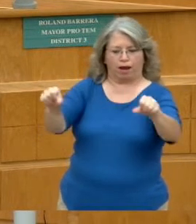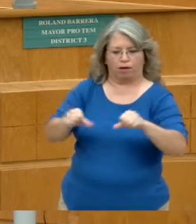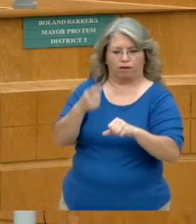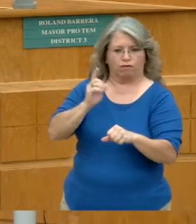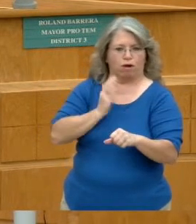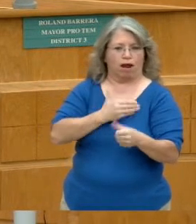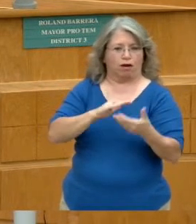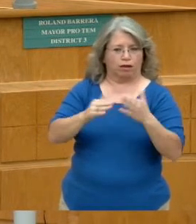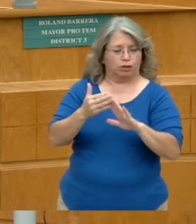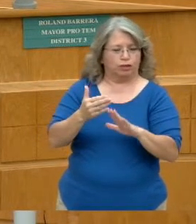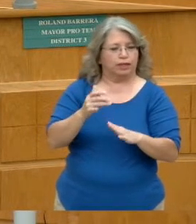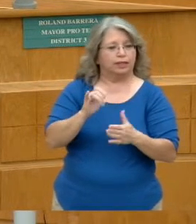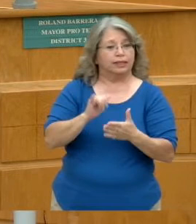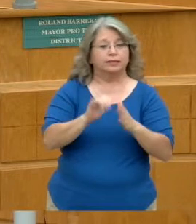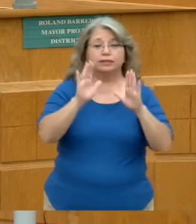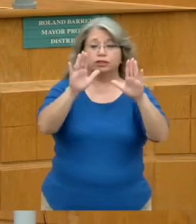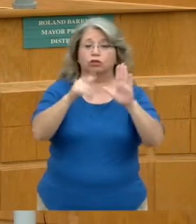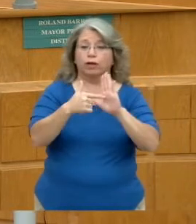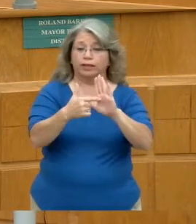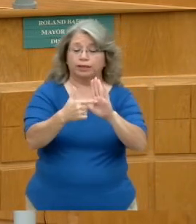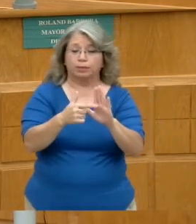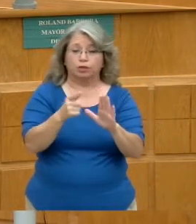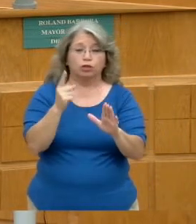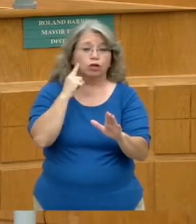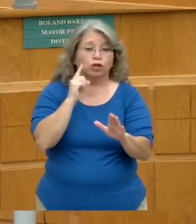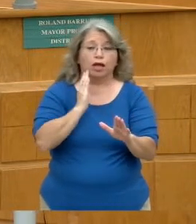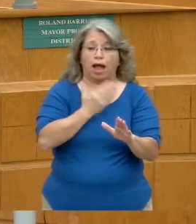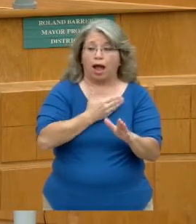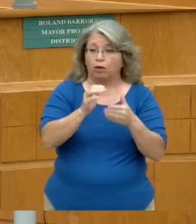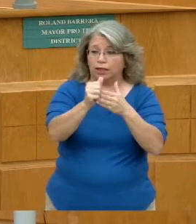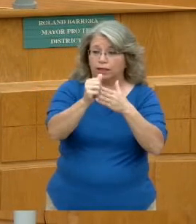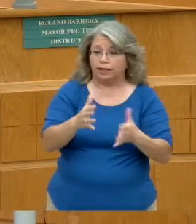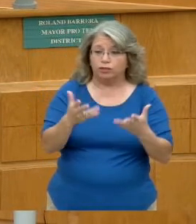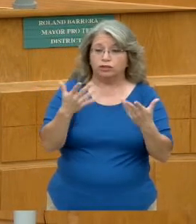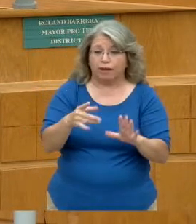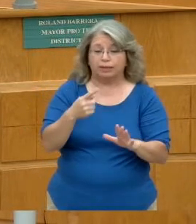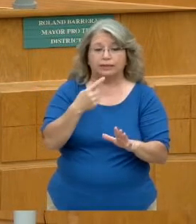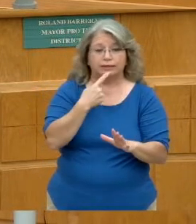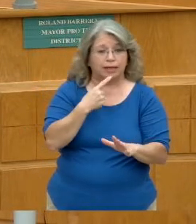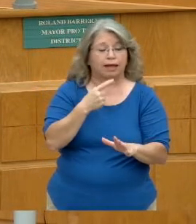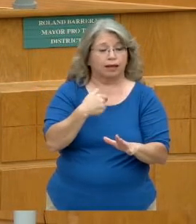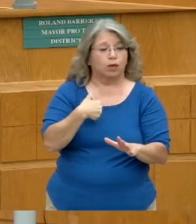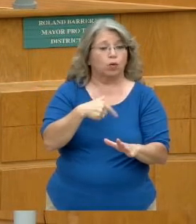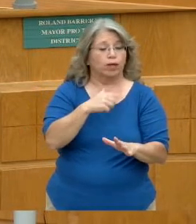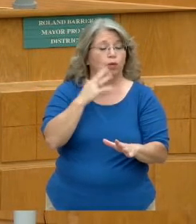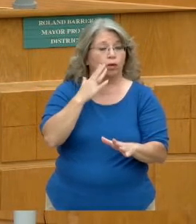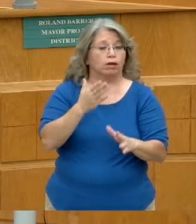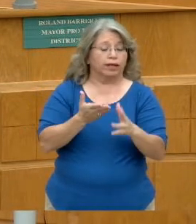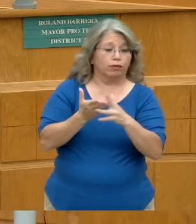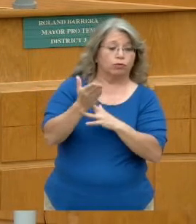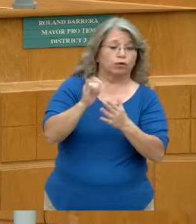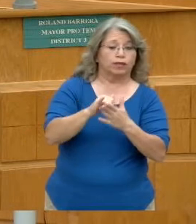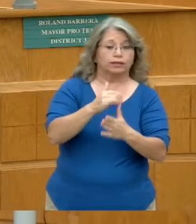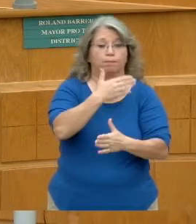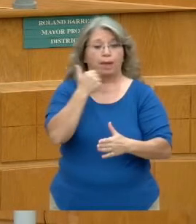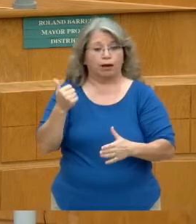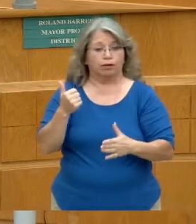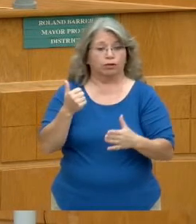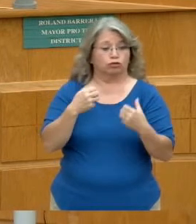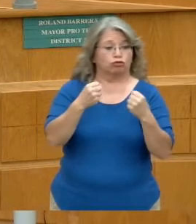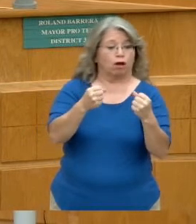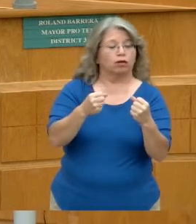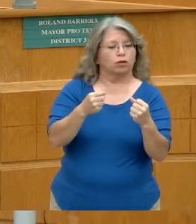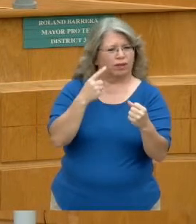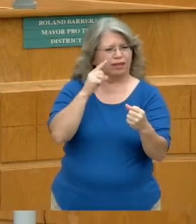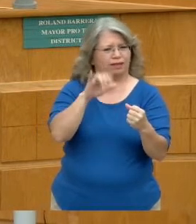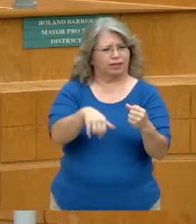example of, and you've heard it, leaders have said, we're going to come out of this better and stronger, and we think this is one of those ideas that can materialize into something like